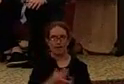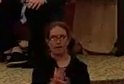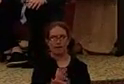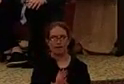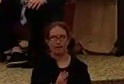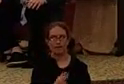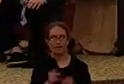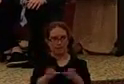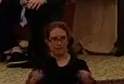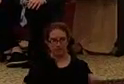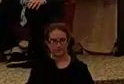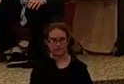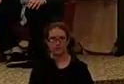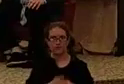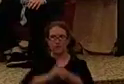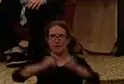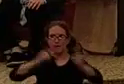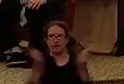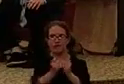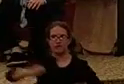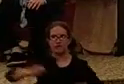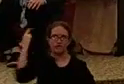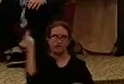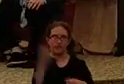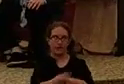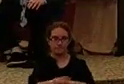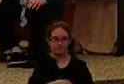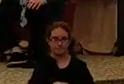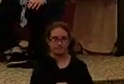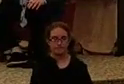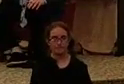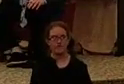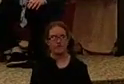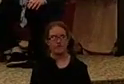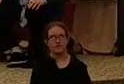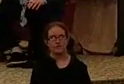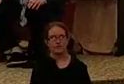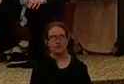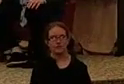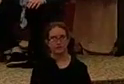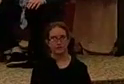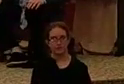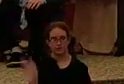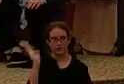the place where I change your name.